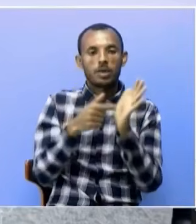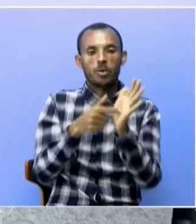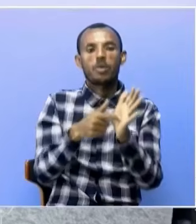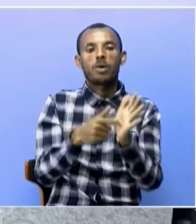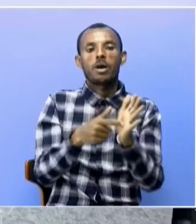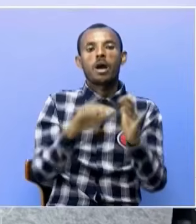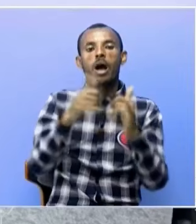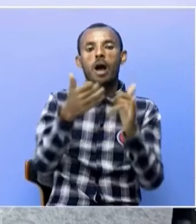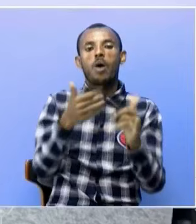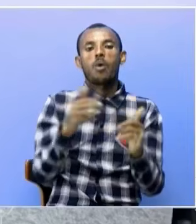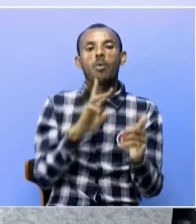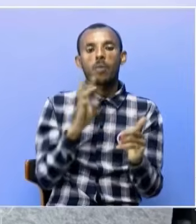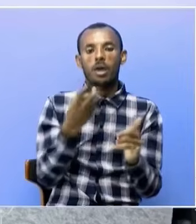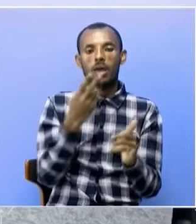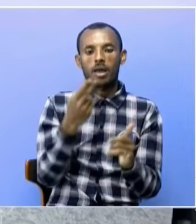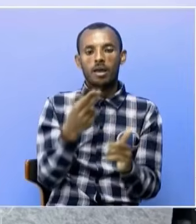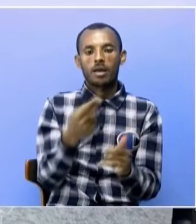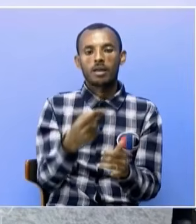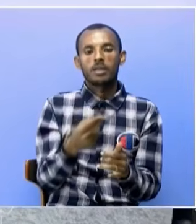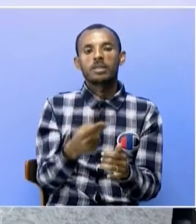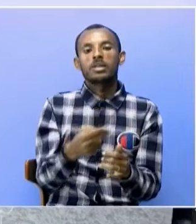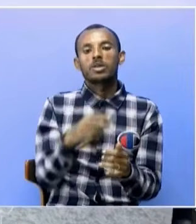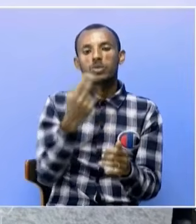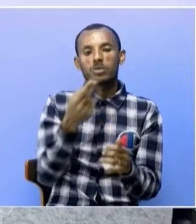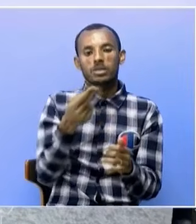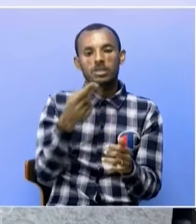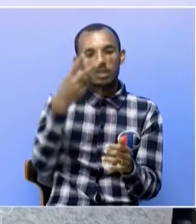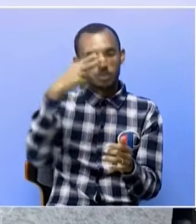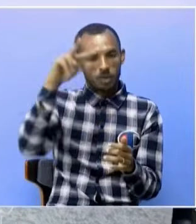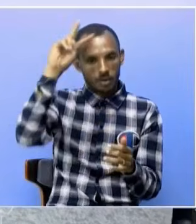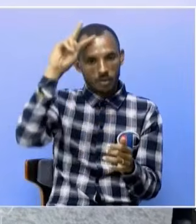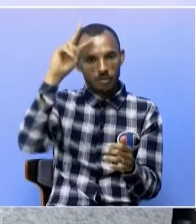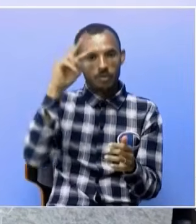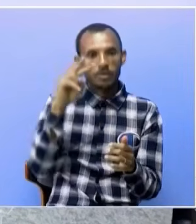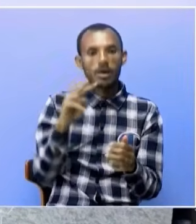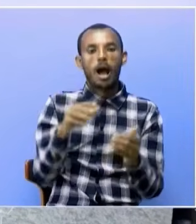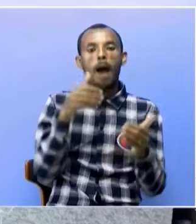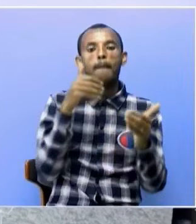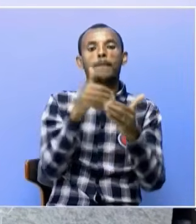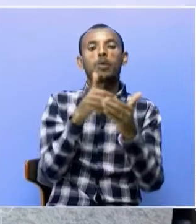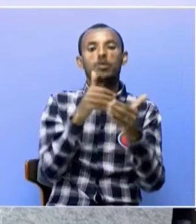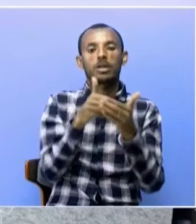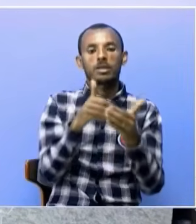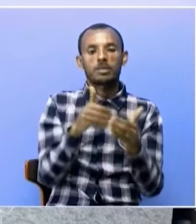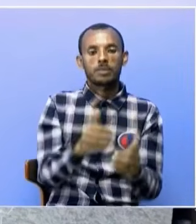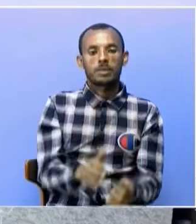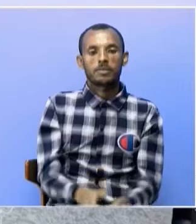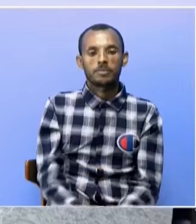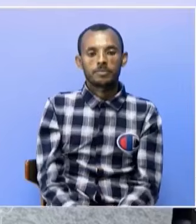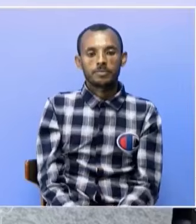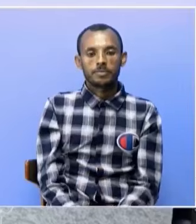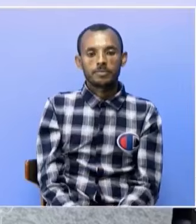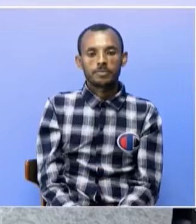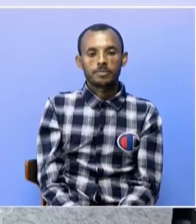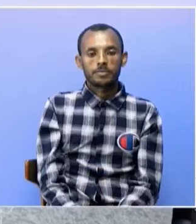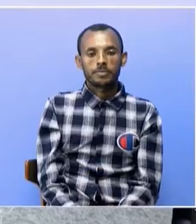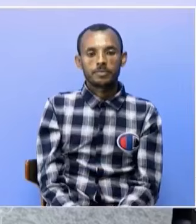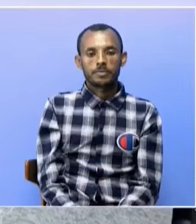can find the square of a certain approximations. Okay,